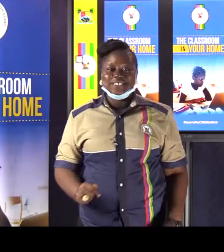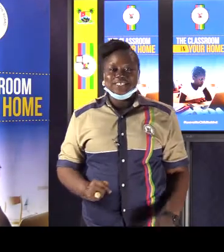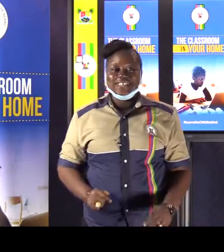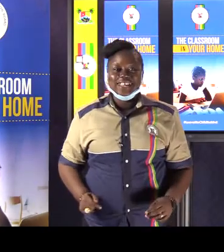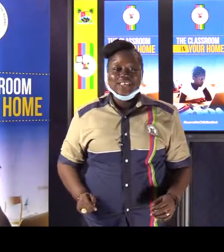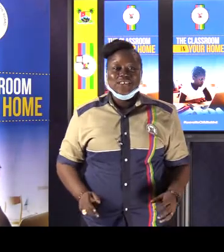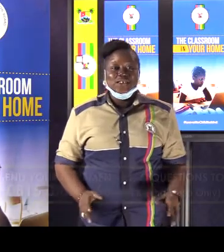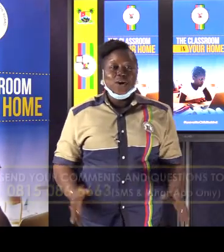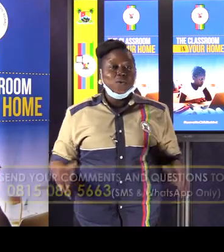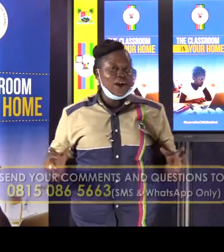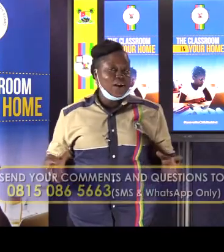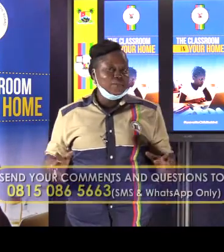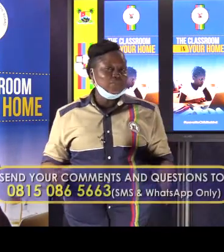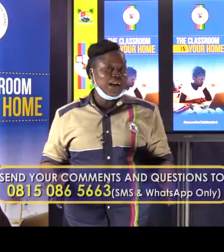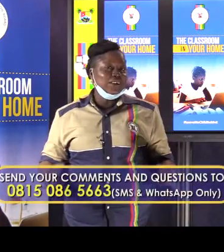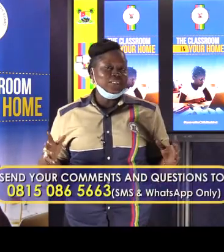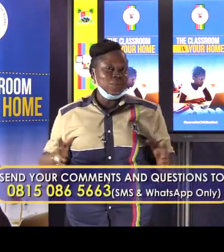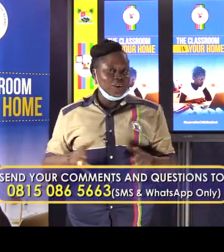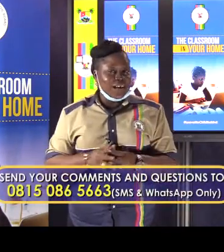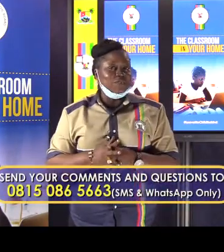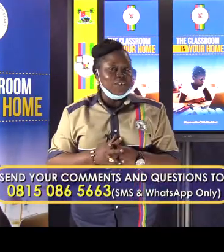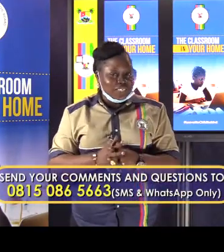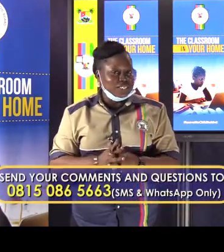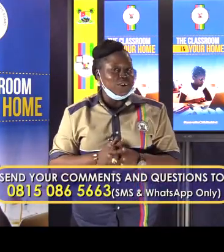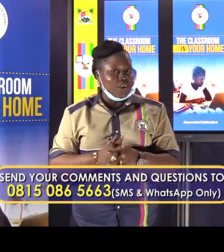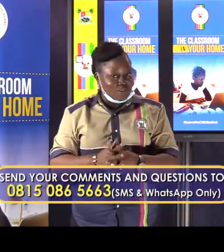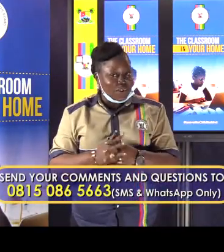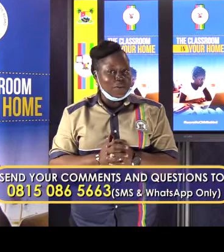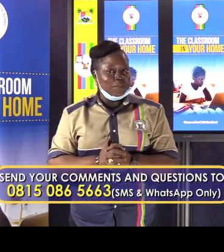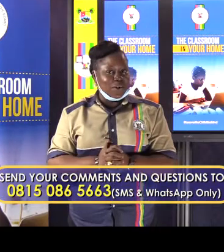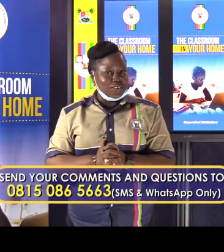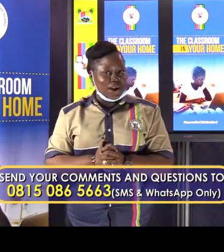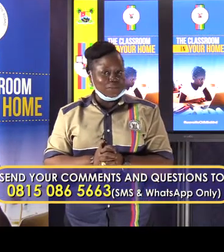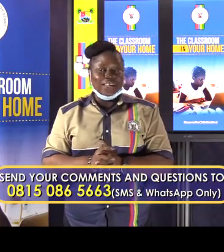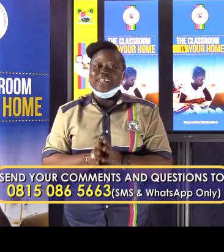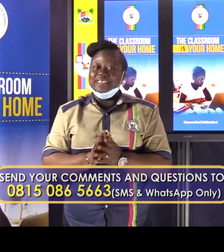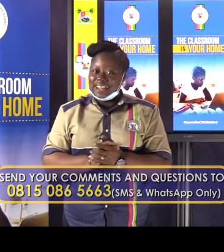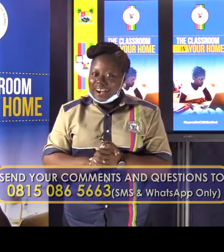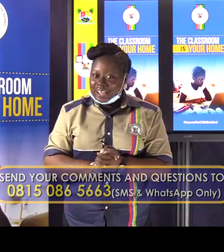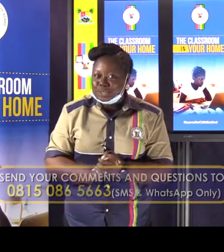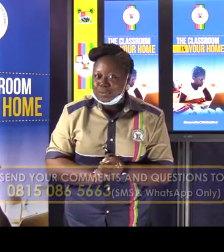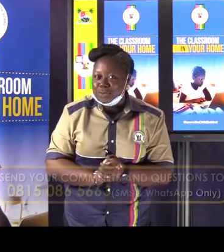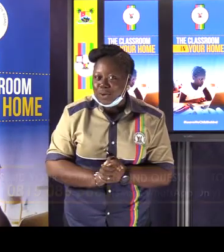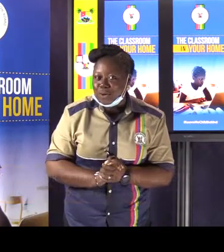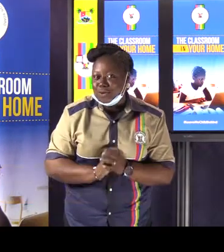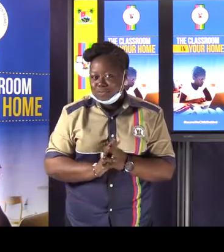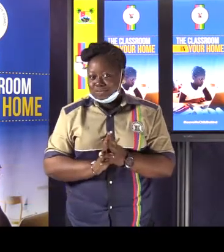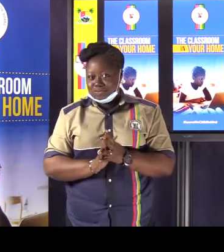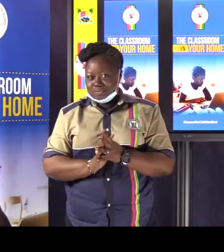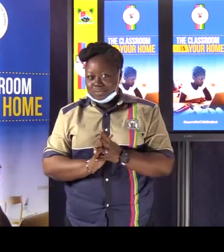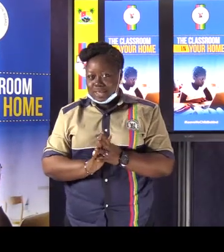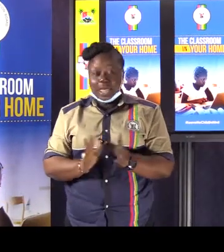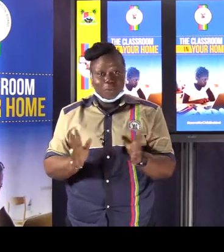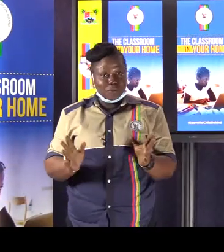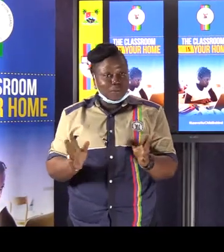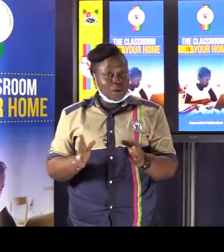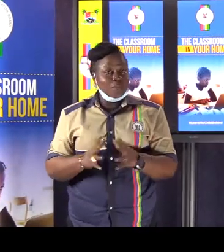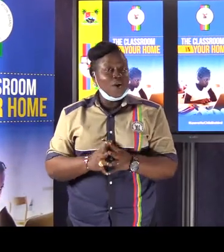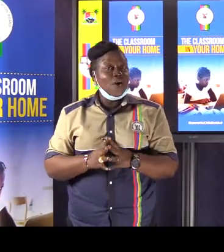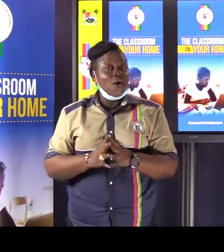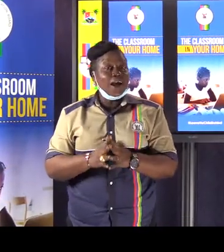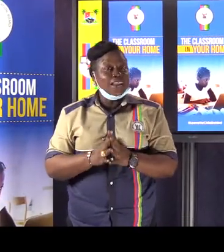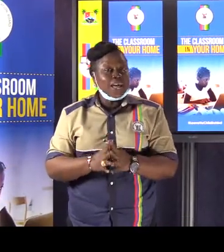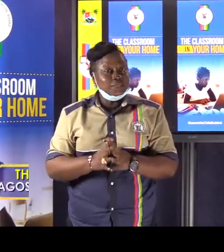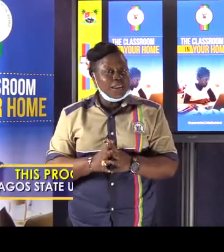Hello, pupils. You're welcome to another wonderful edition of your favorite program, The Classroom in Your Home. A